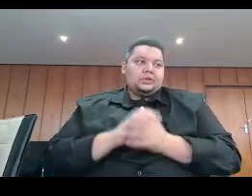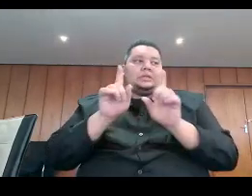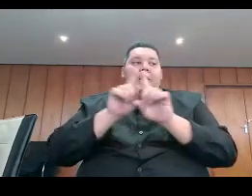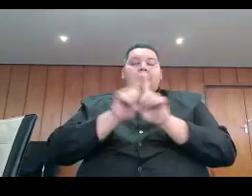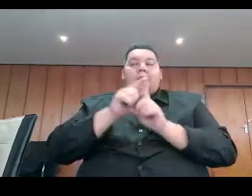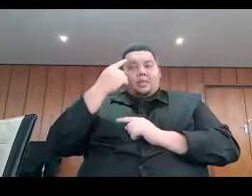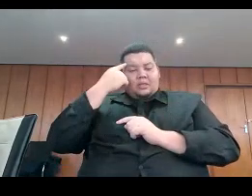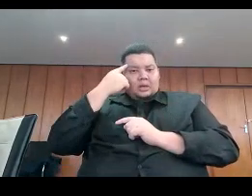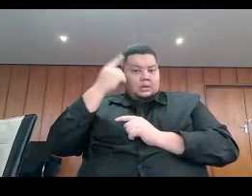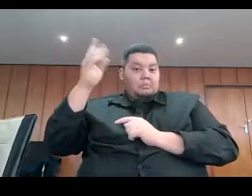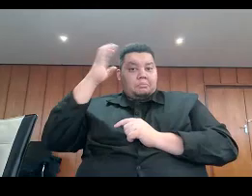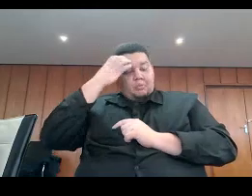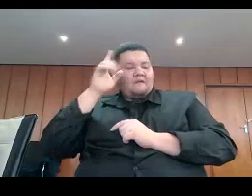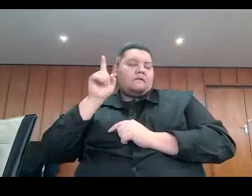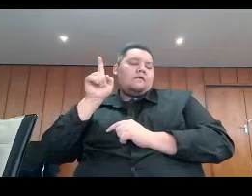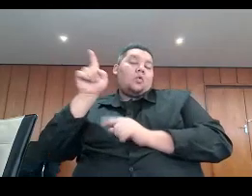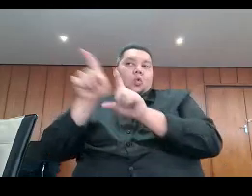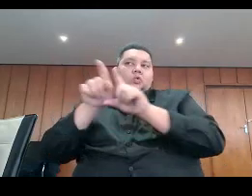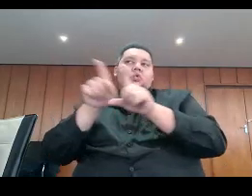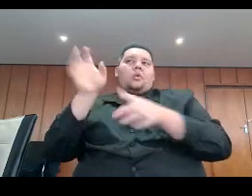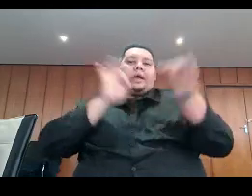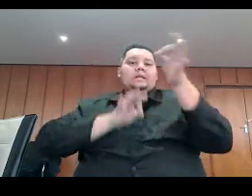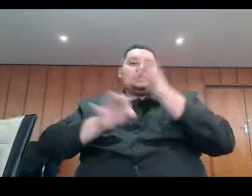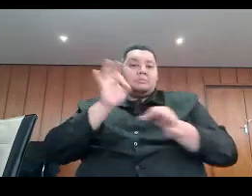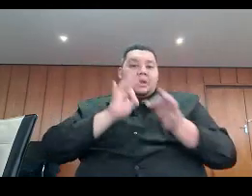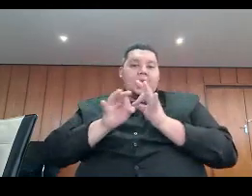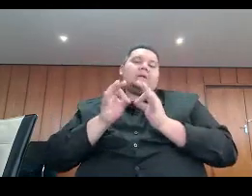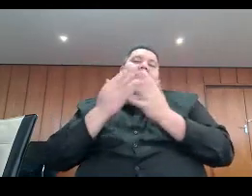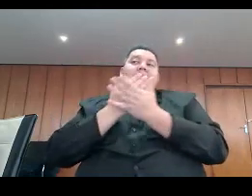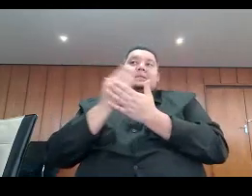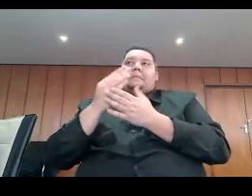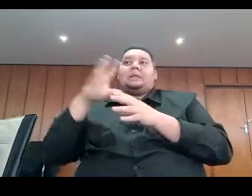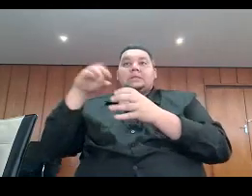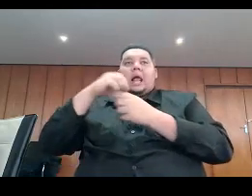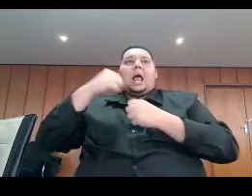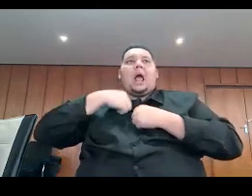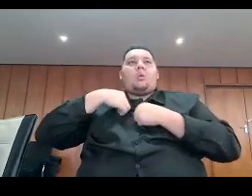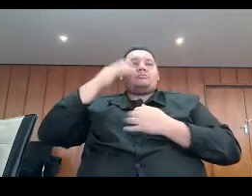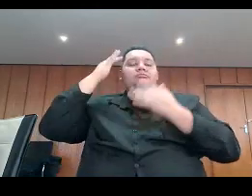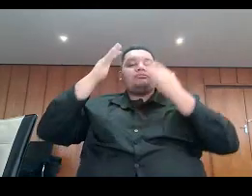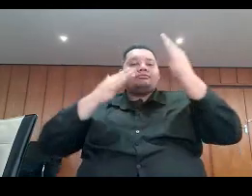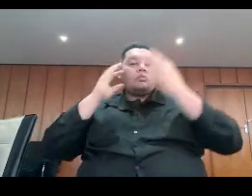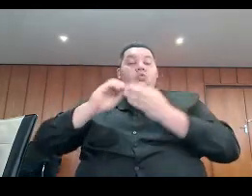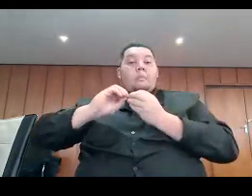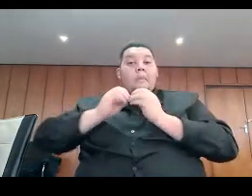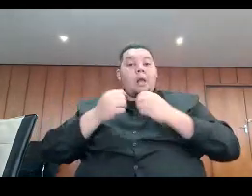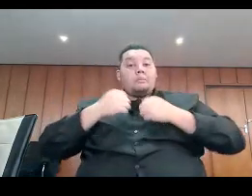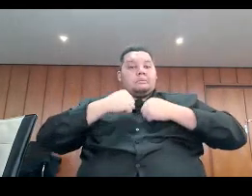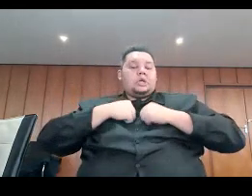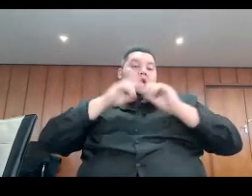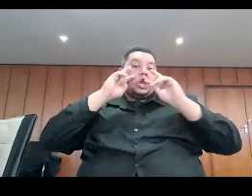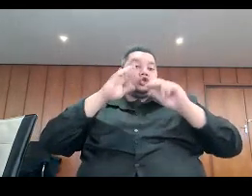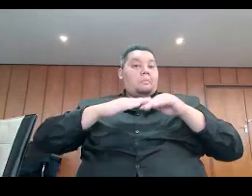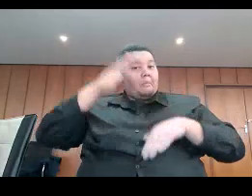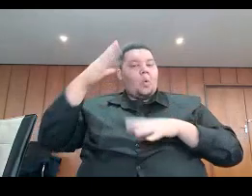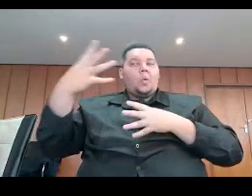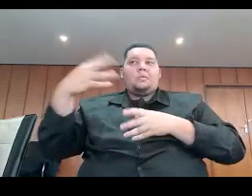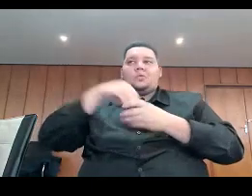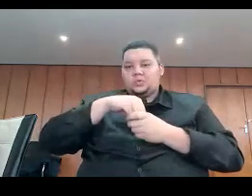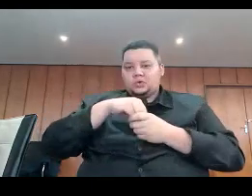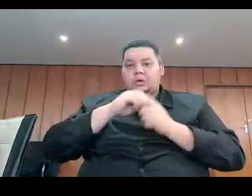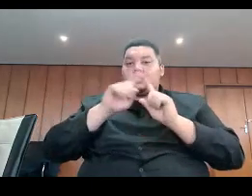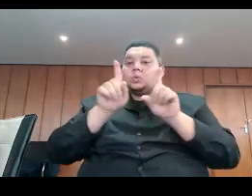you're going to take us through some of the things that maybe is in our thinking that need to change to make our research maybe more inclusive.